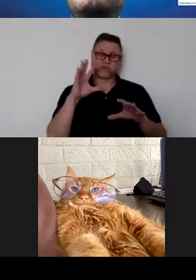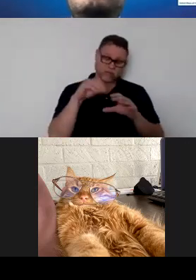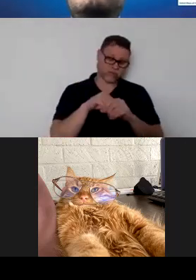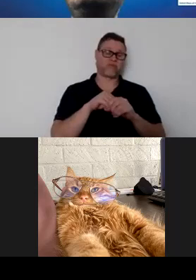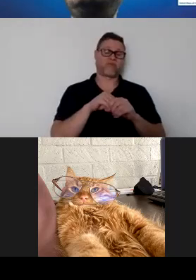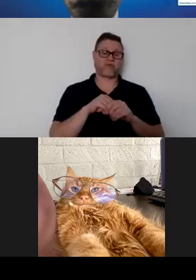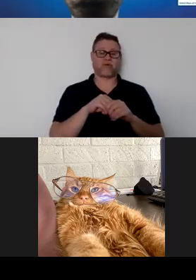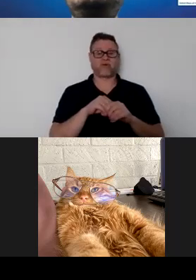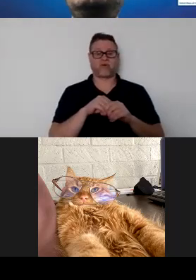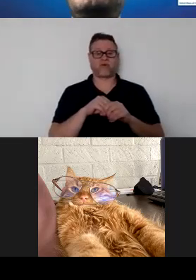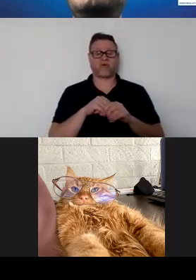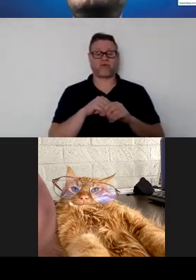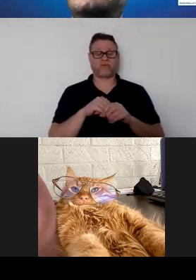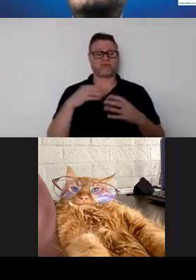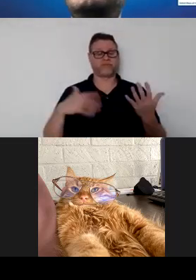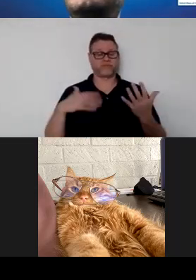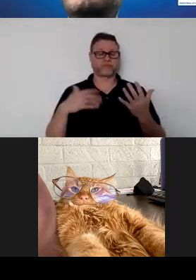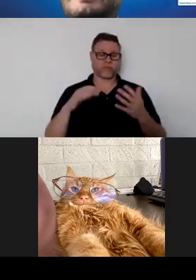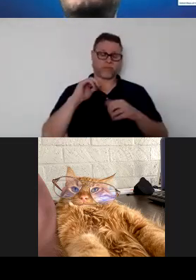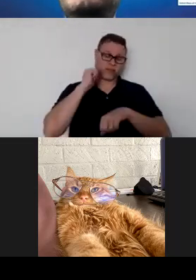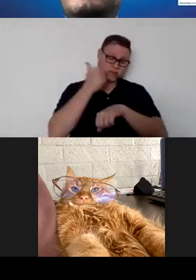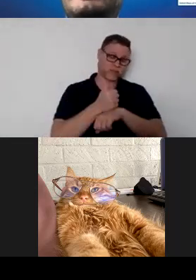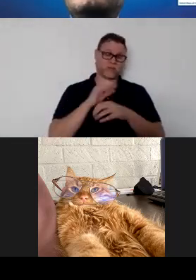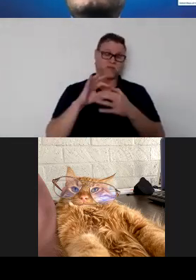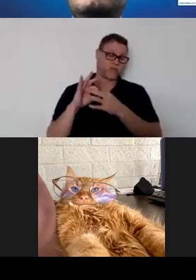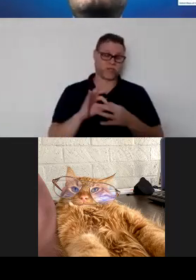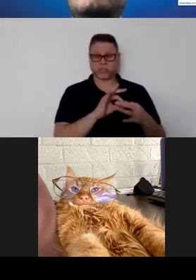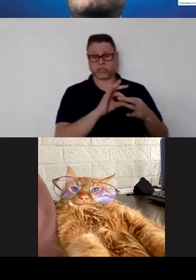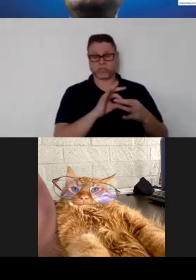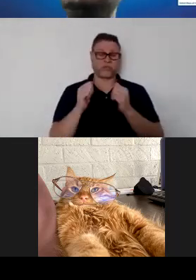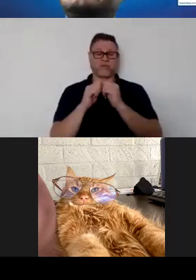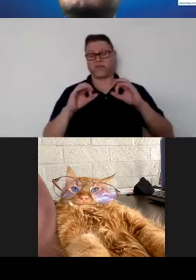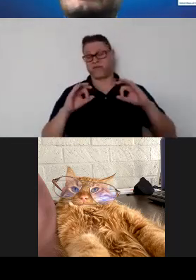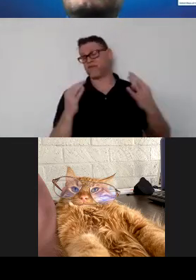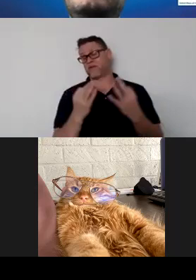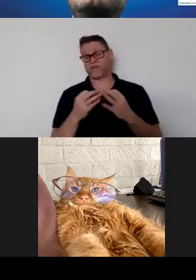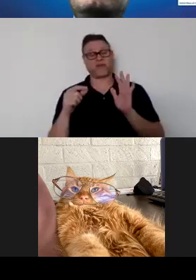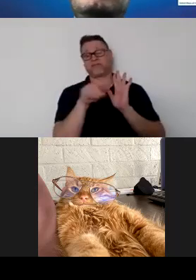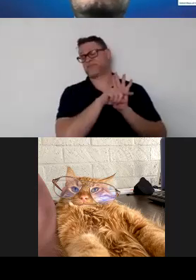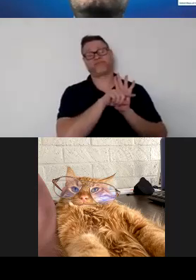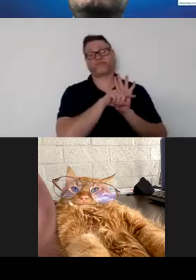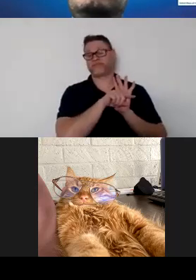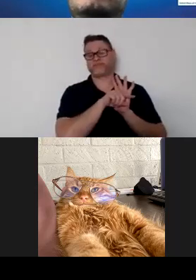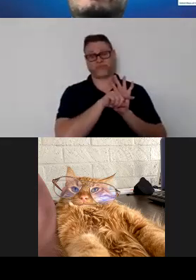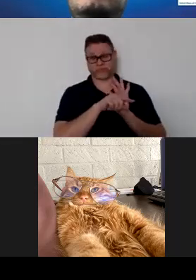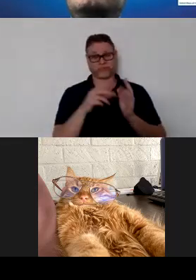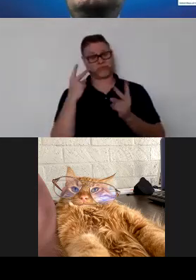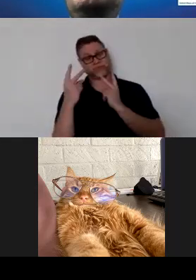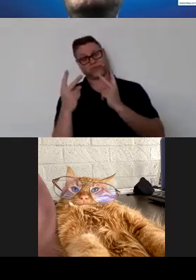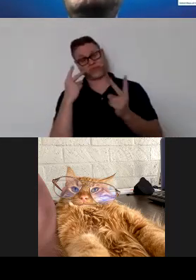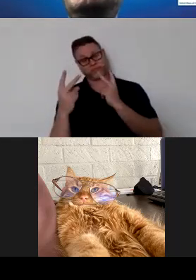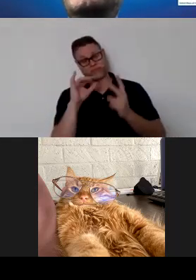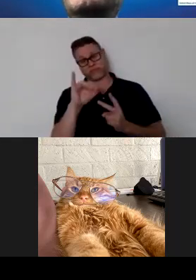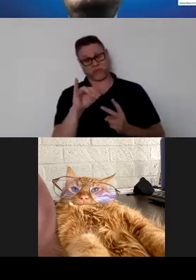how relationships are established in families, right? Now, on the negative side, right, we'll see that that type